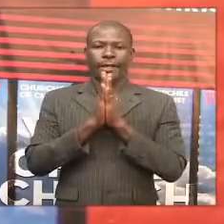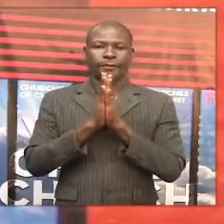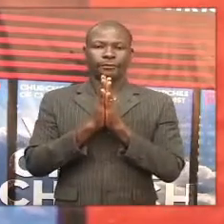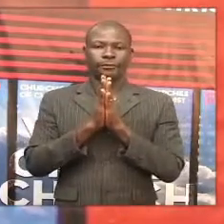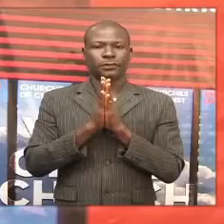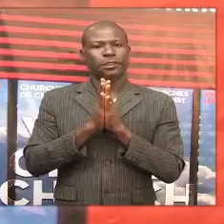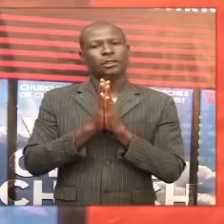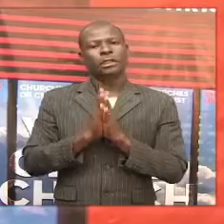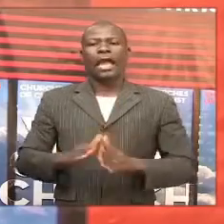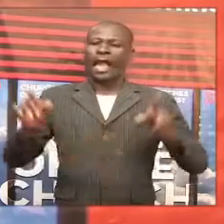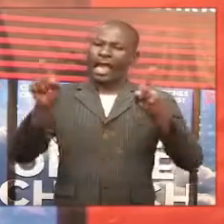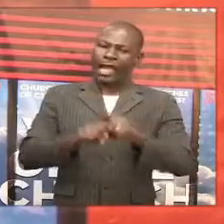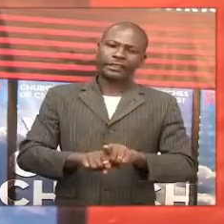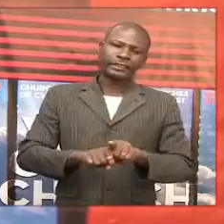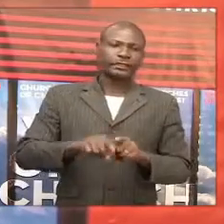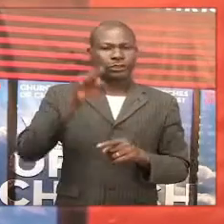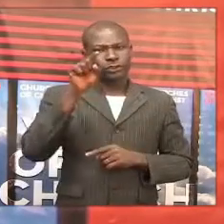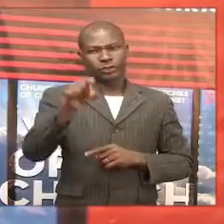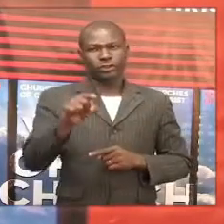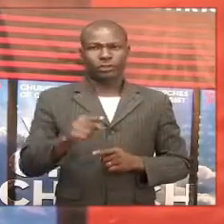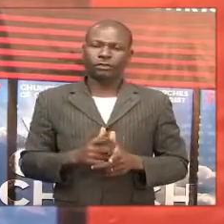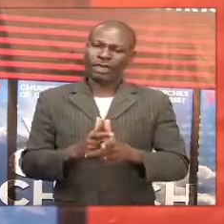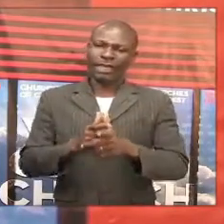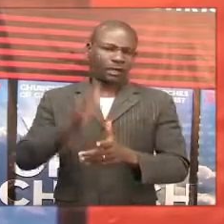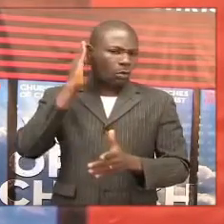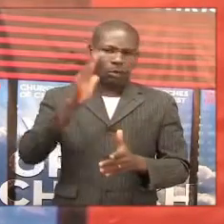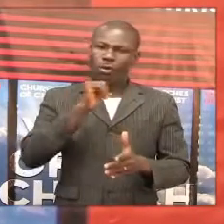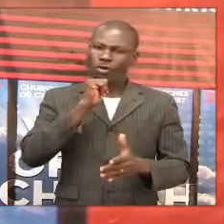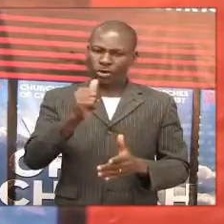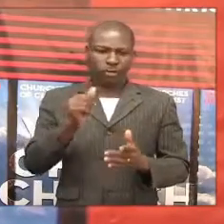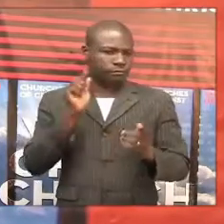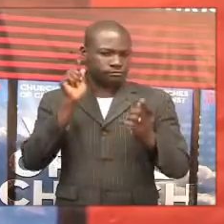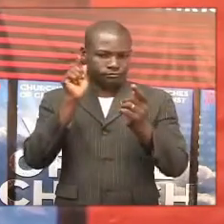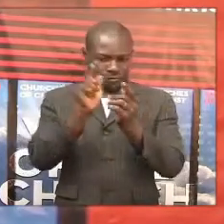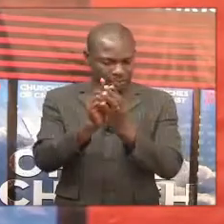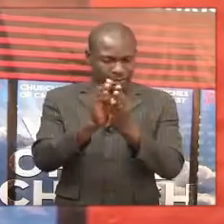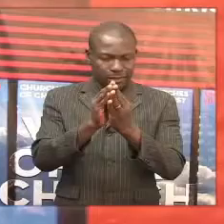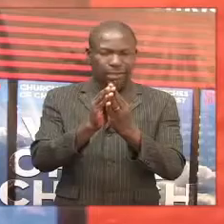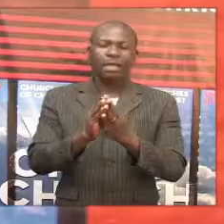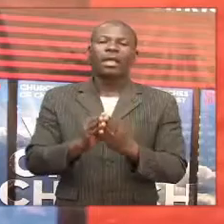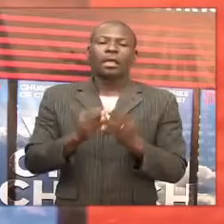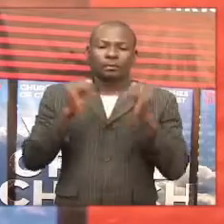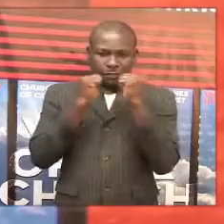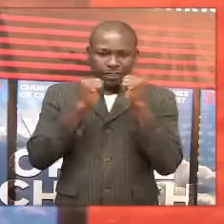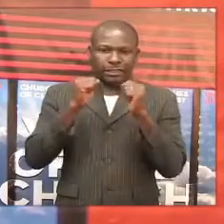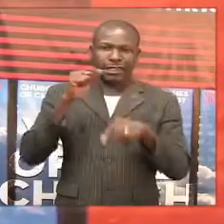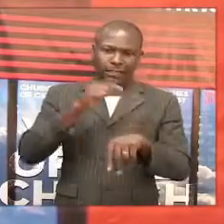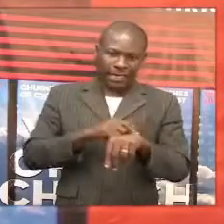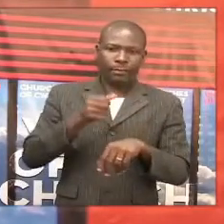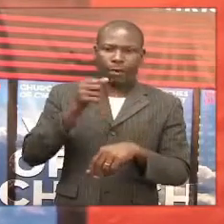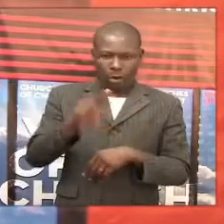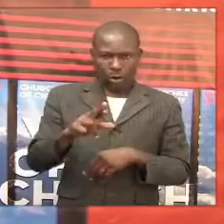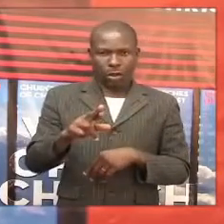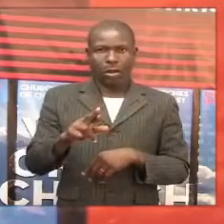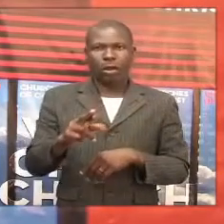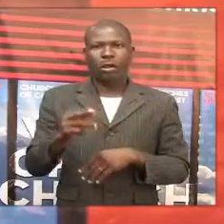beya mugane no. Ensi awobre. Anase. Homeda. Yedi